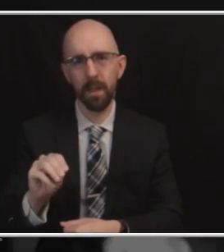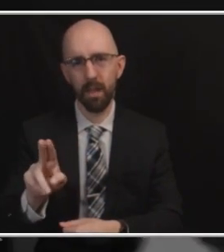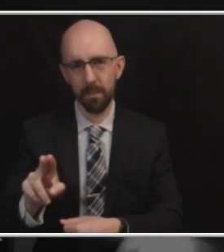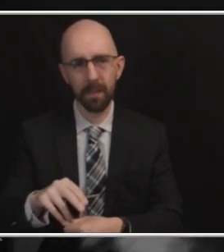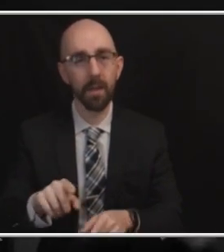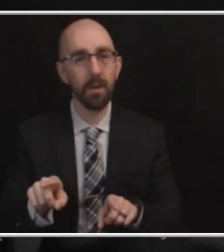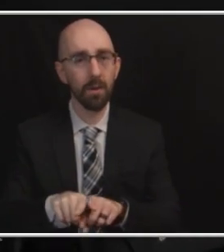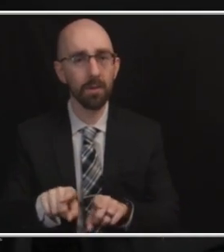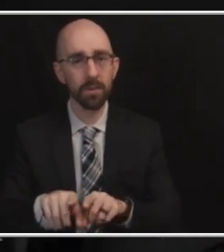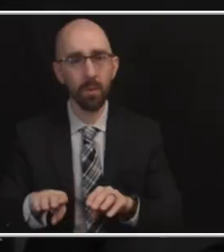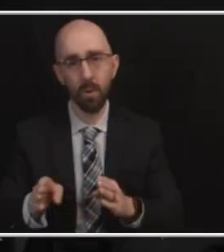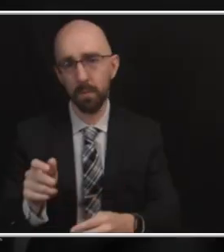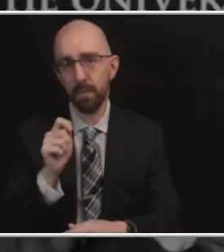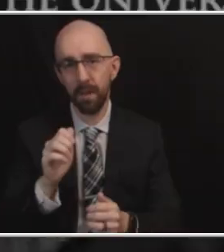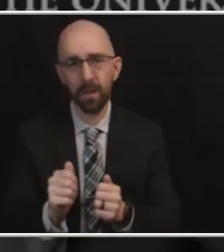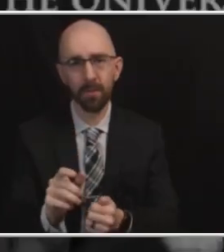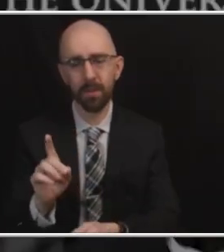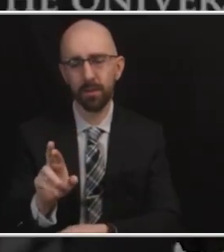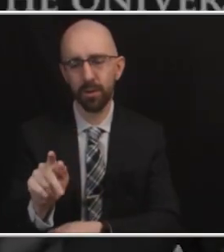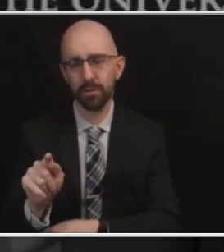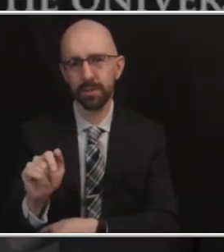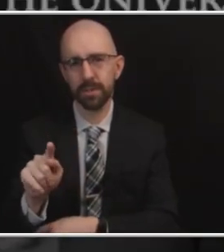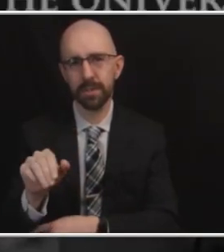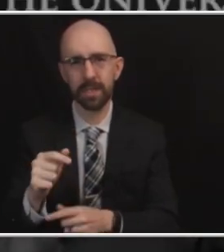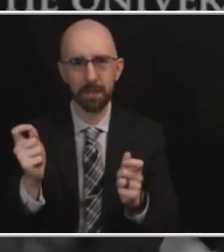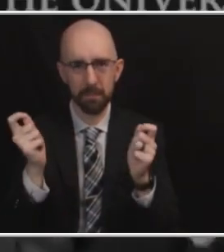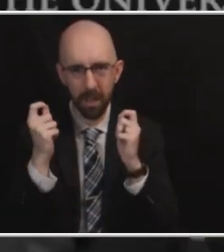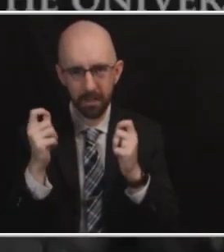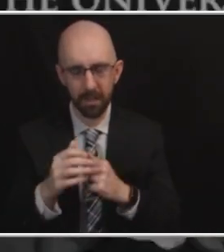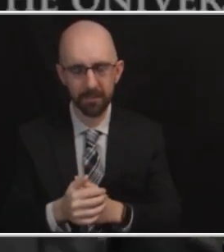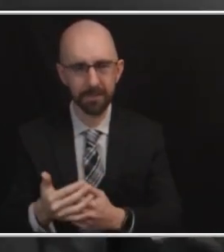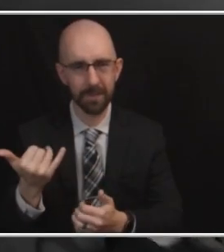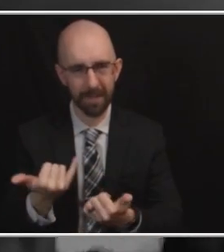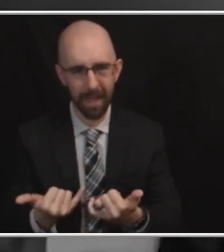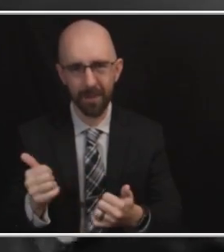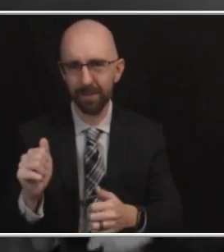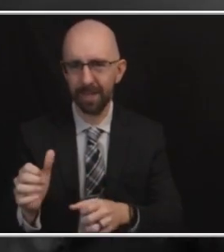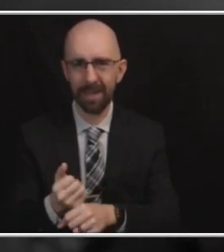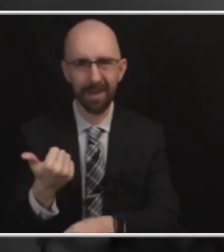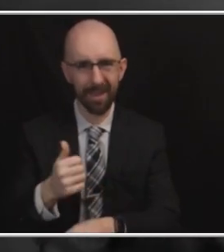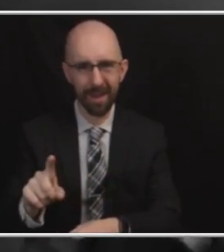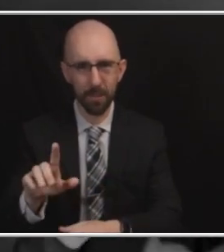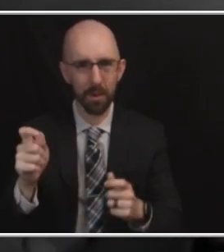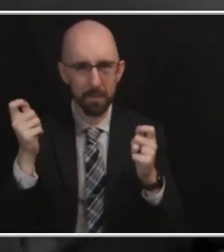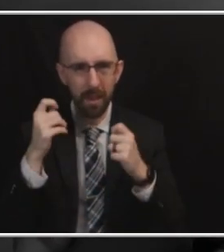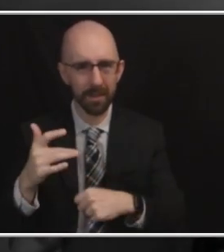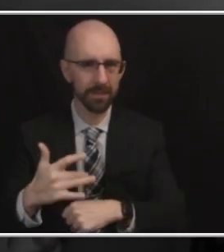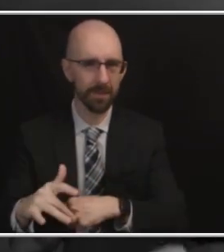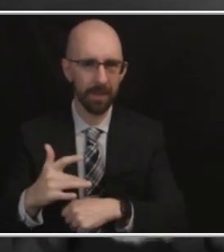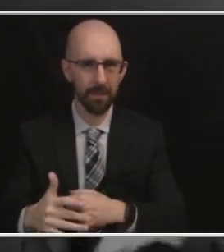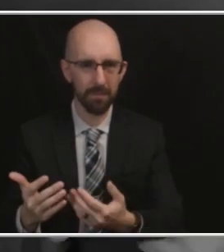Open Mics with Dr. Stites podcast. Now everywhere podcasts are available.